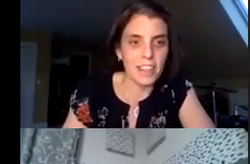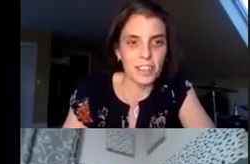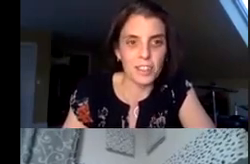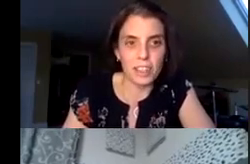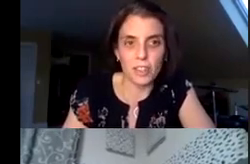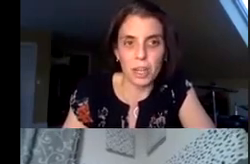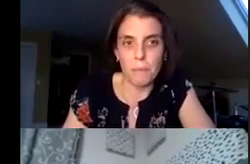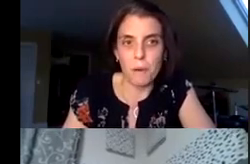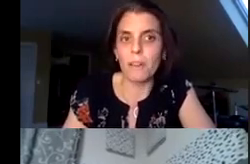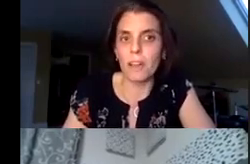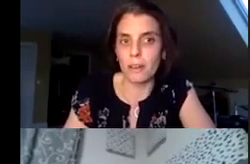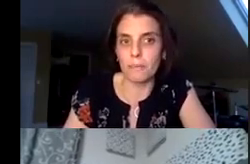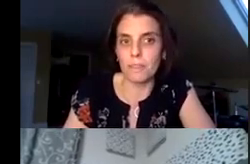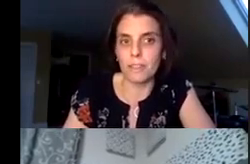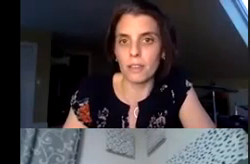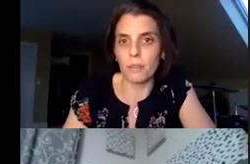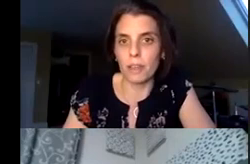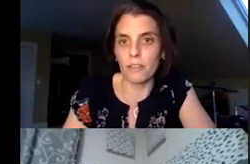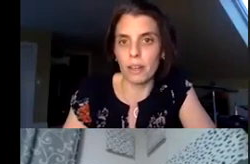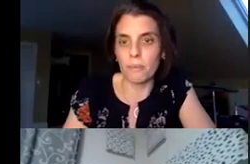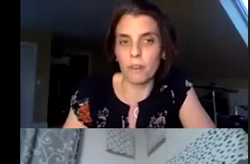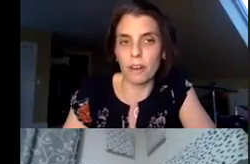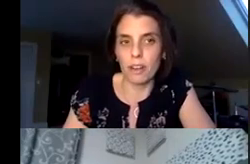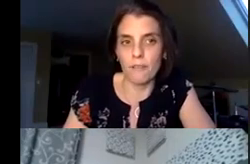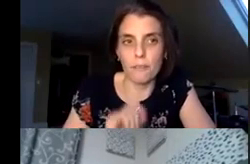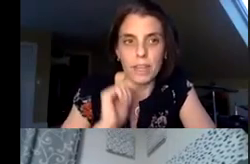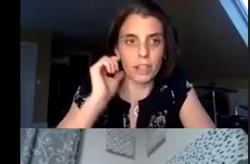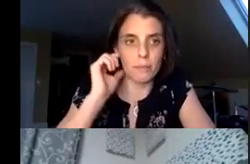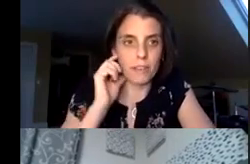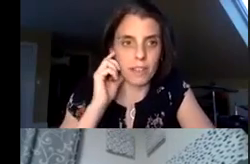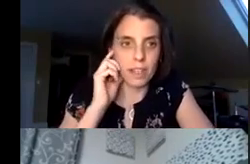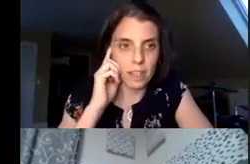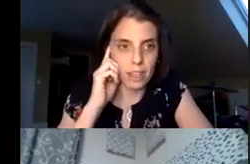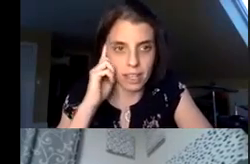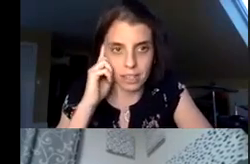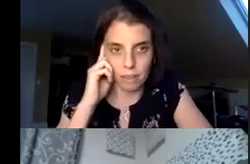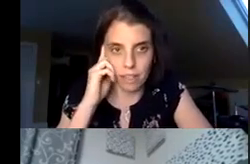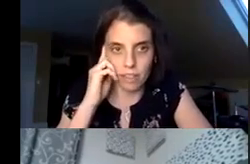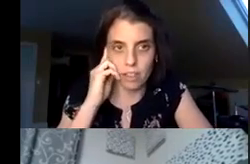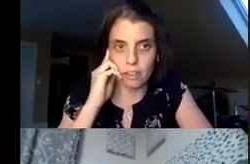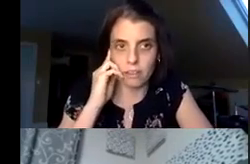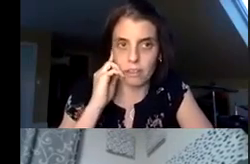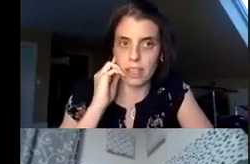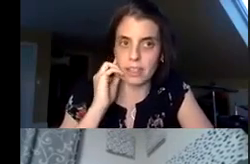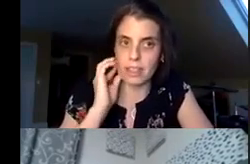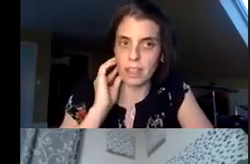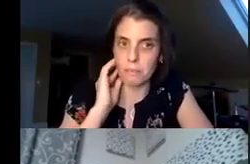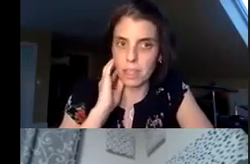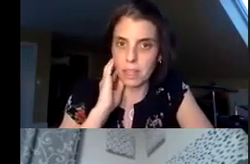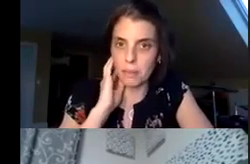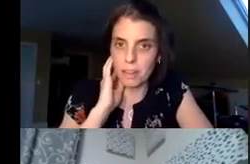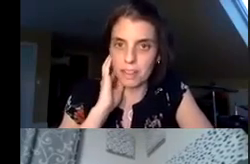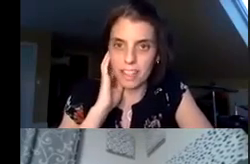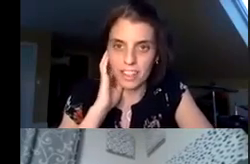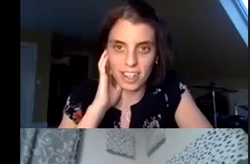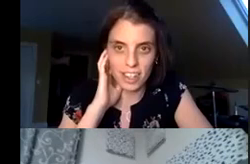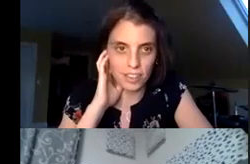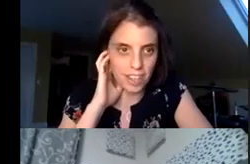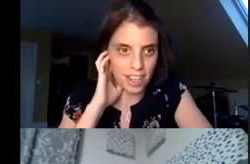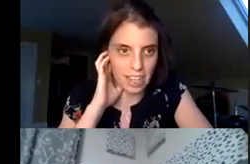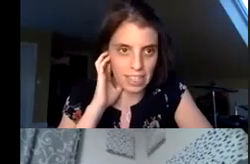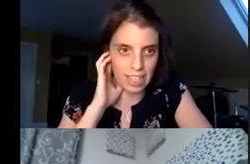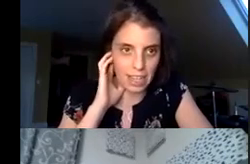Yes, I was actually just going to try to pull up to see if we could find more information about the data. That I didn't watch the whole ACIP